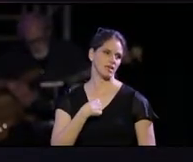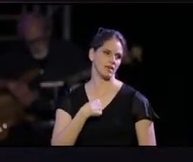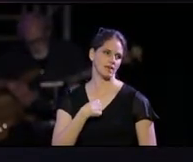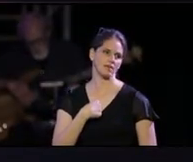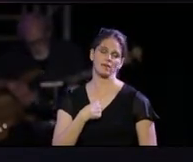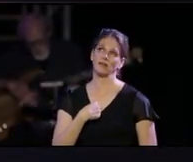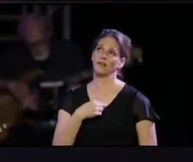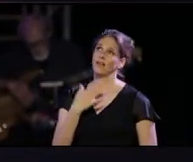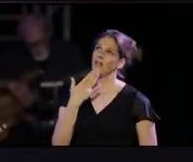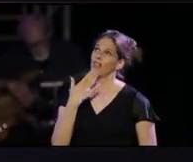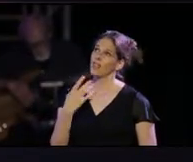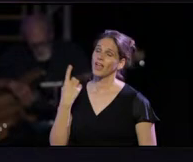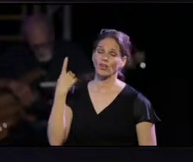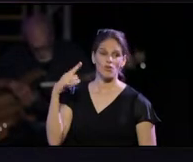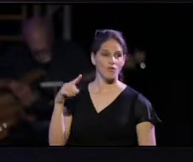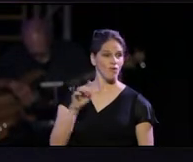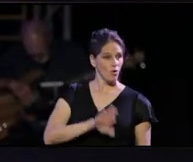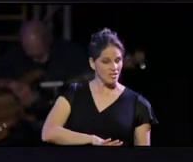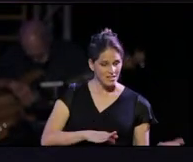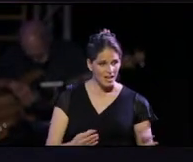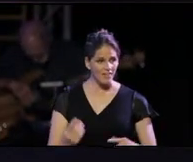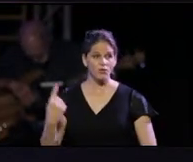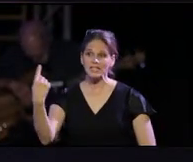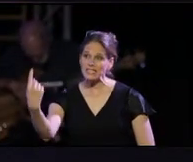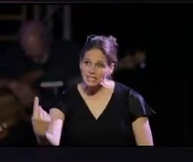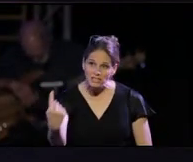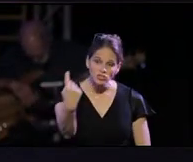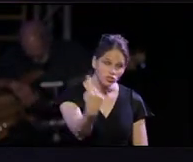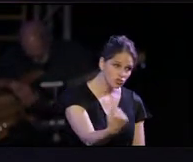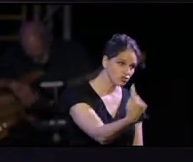Thank you, God, for dying for each and every one of us here.